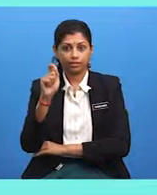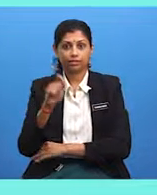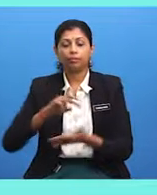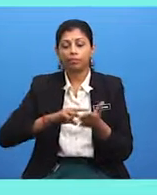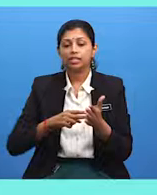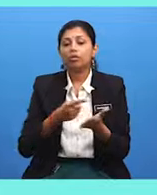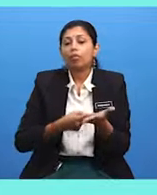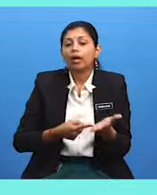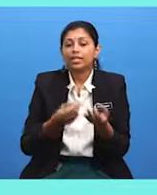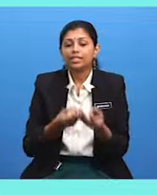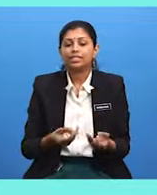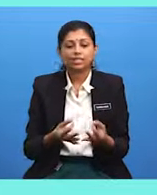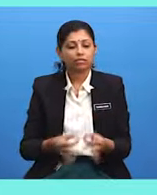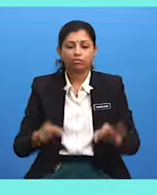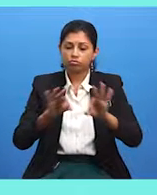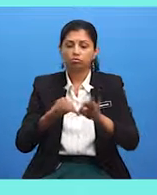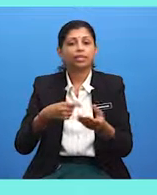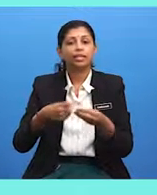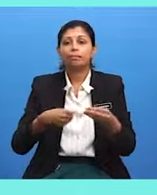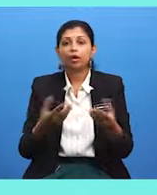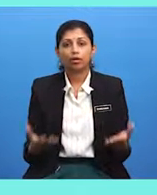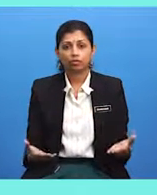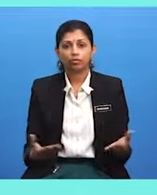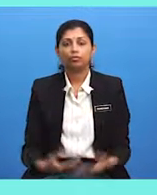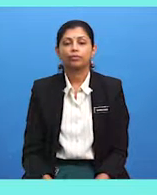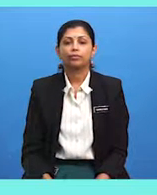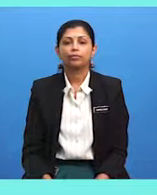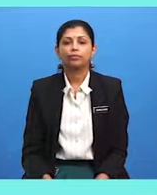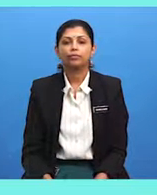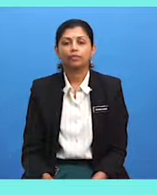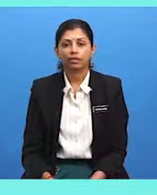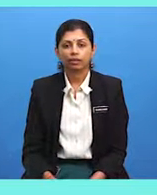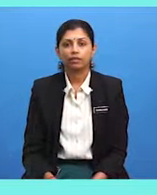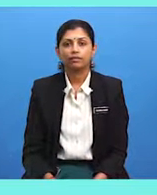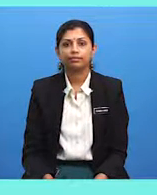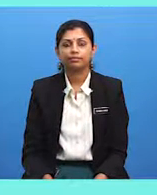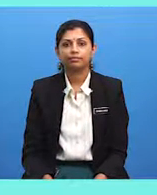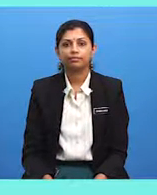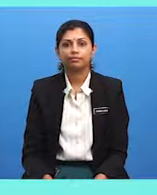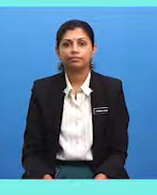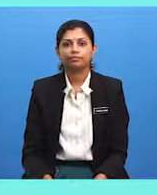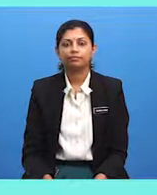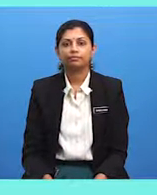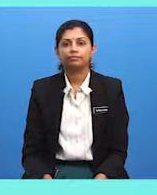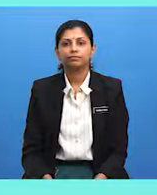It answers questions like, what does the person want to say about this